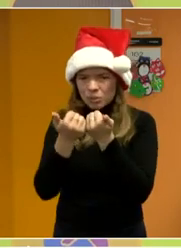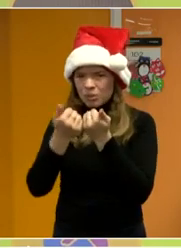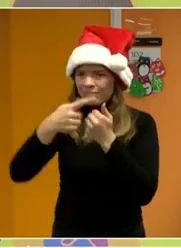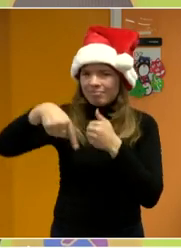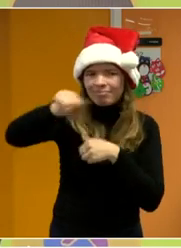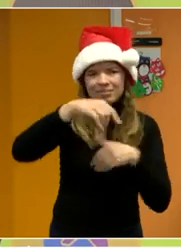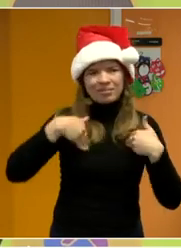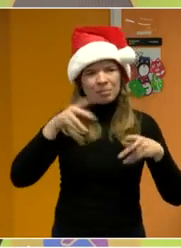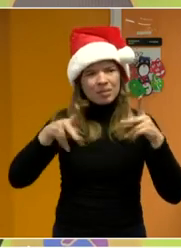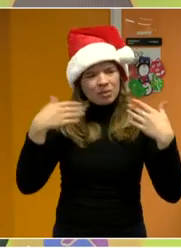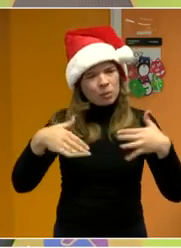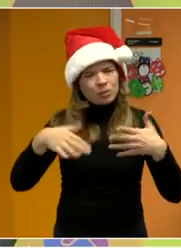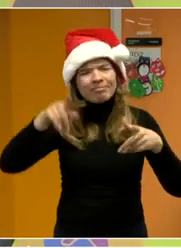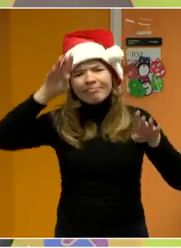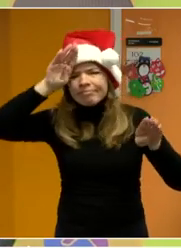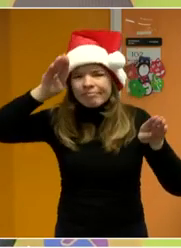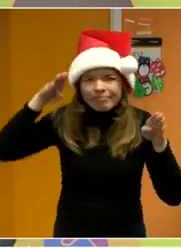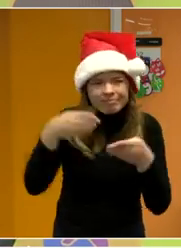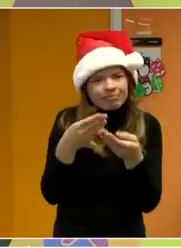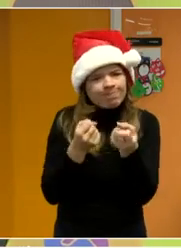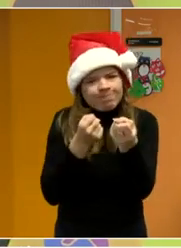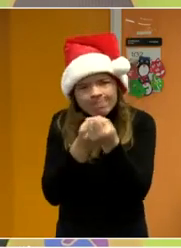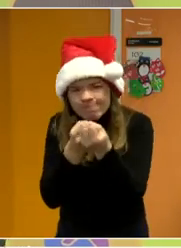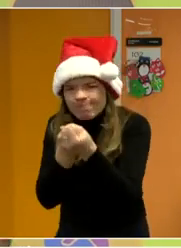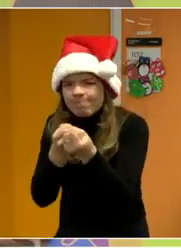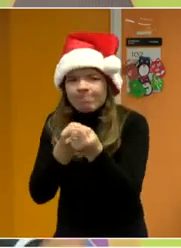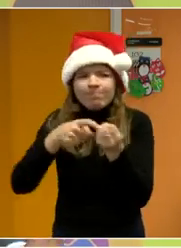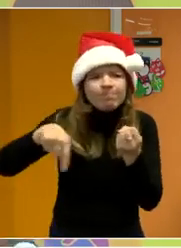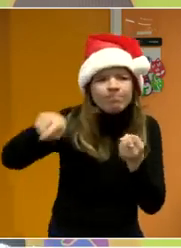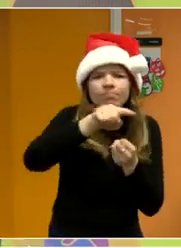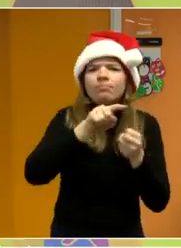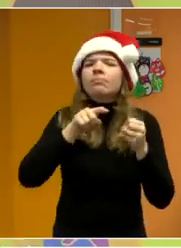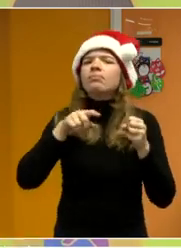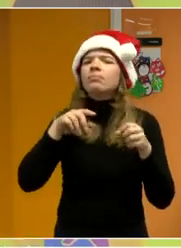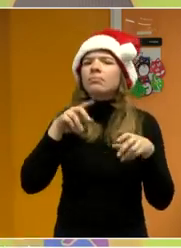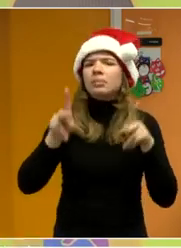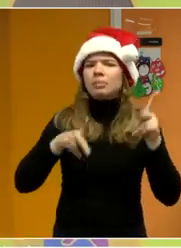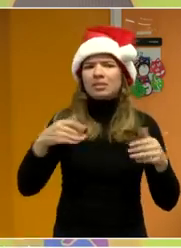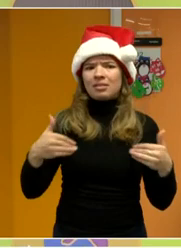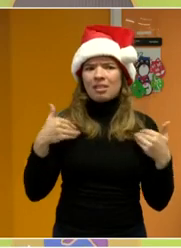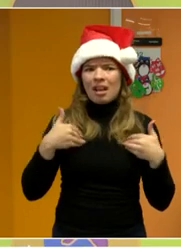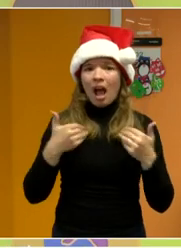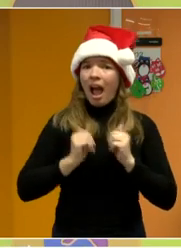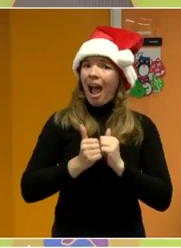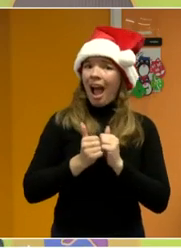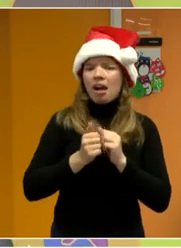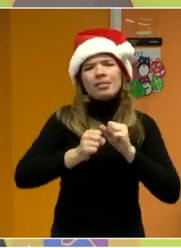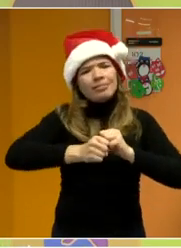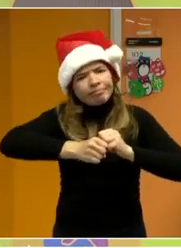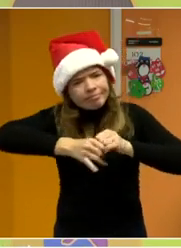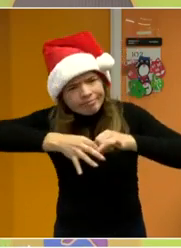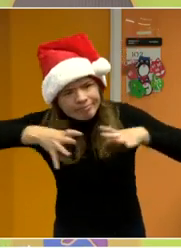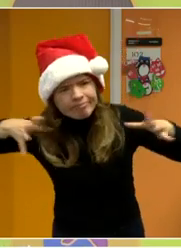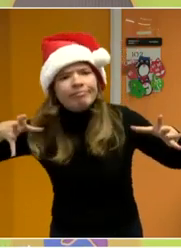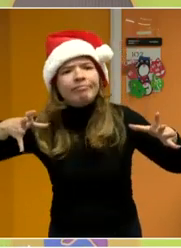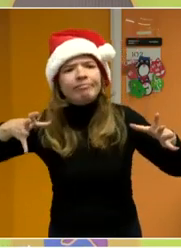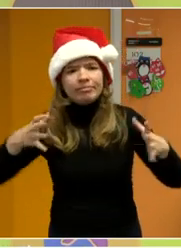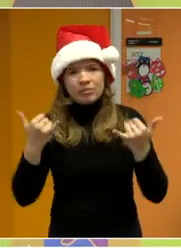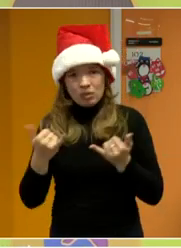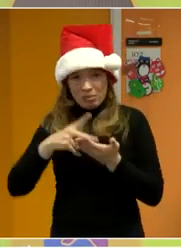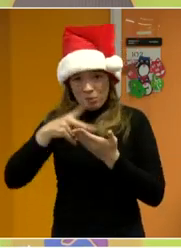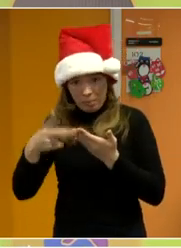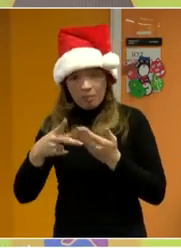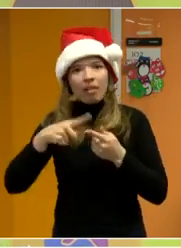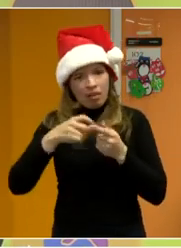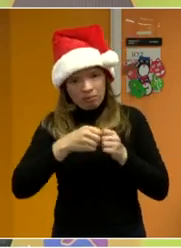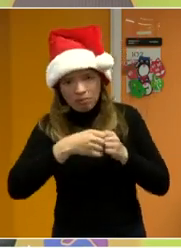laser approach to supporting our youth through expanding and creating existing programs, but also growing